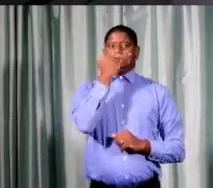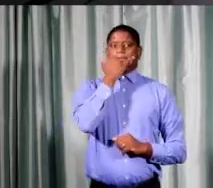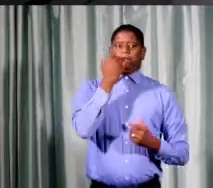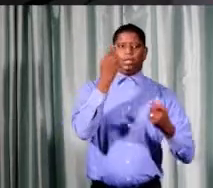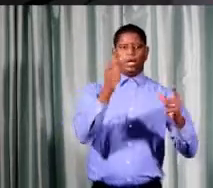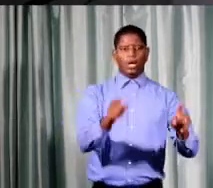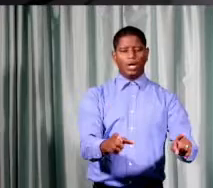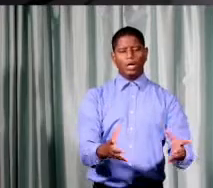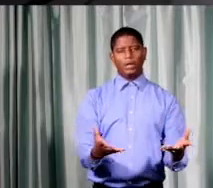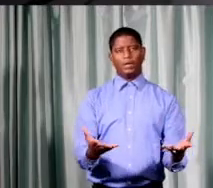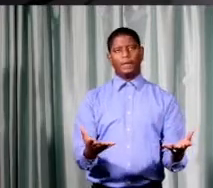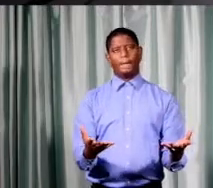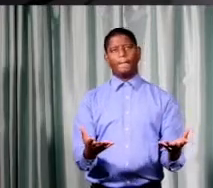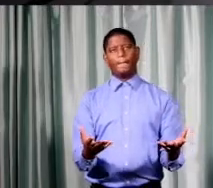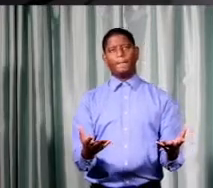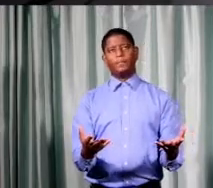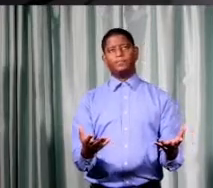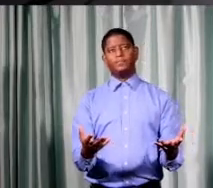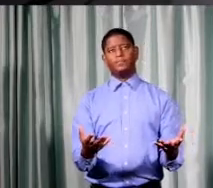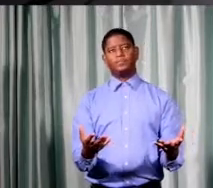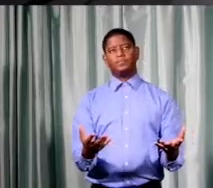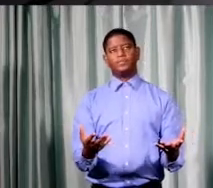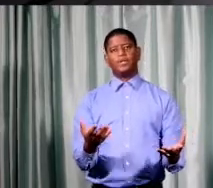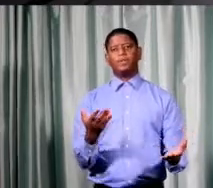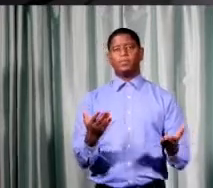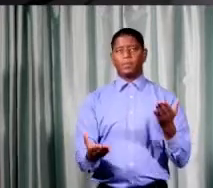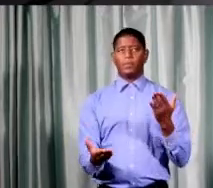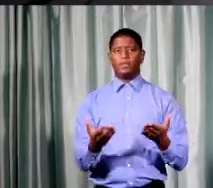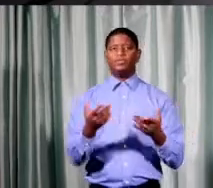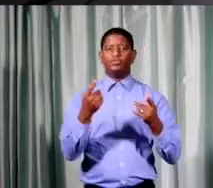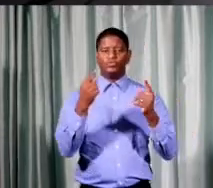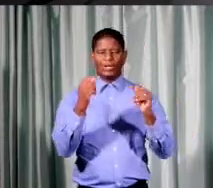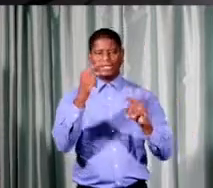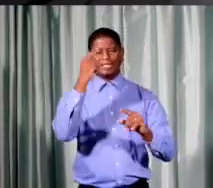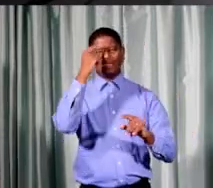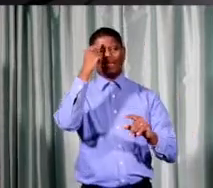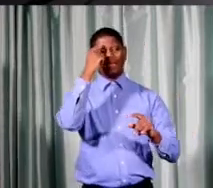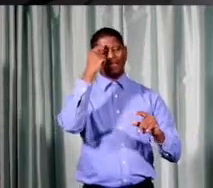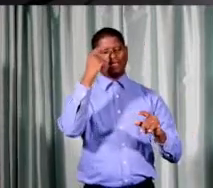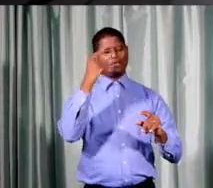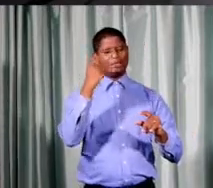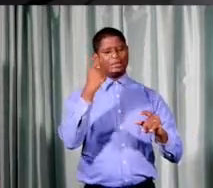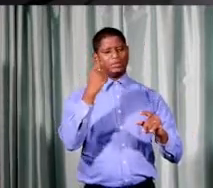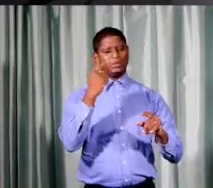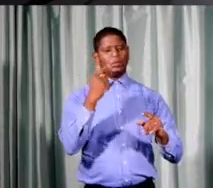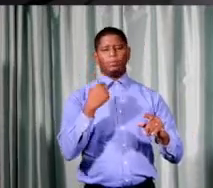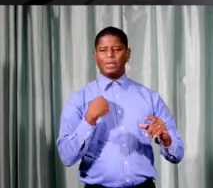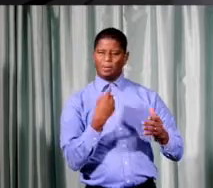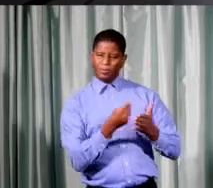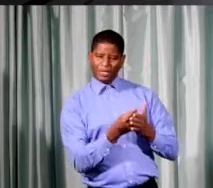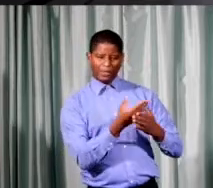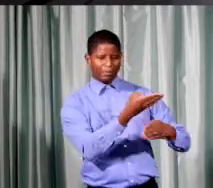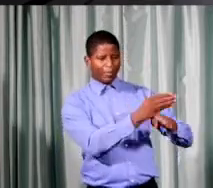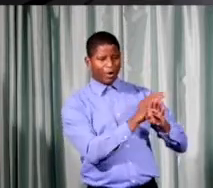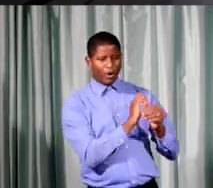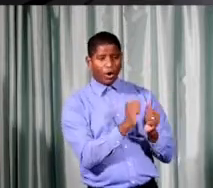you most likely have some opportunity for financing in your personal life. You have a credit card.